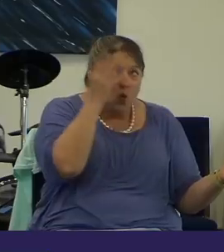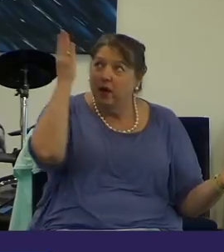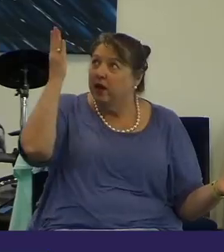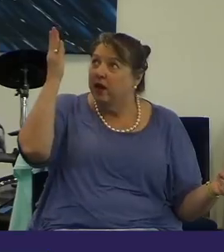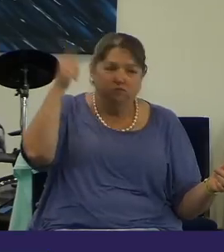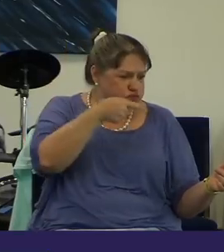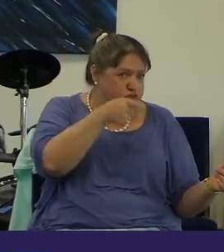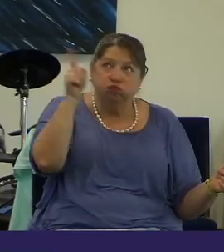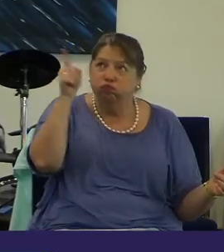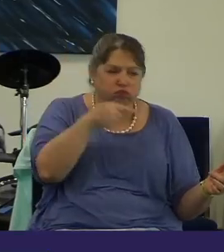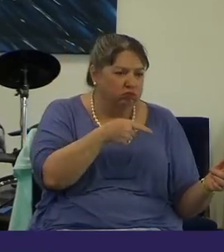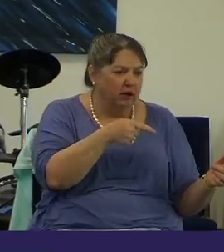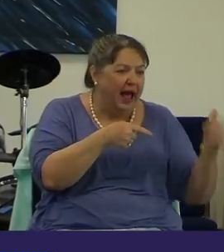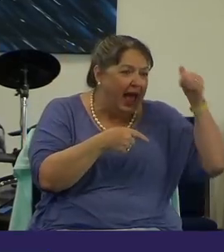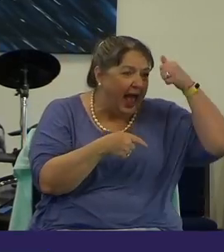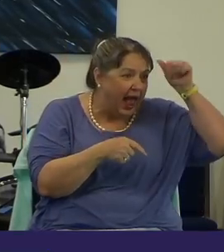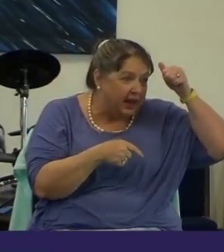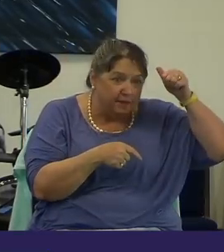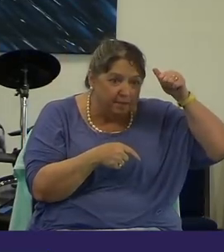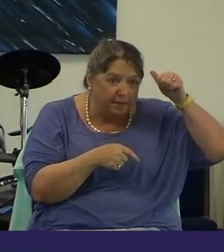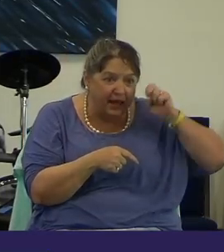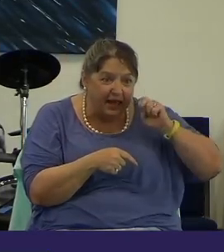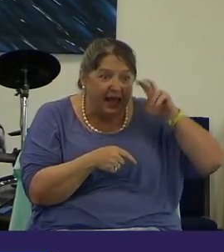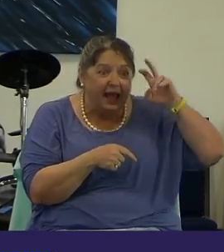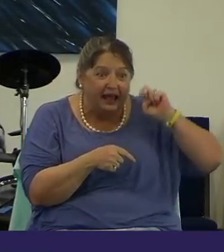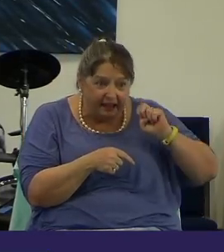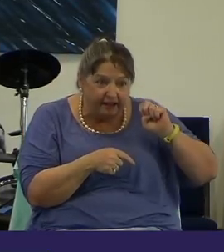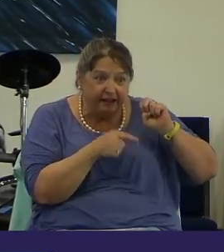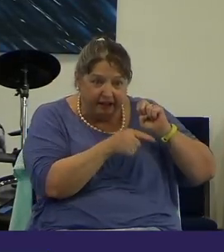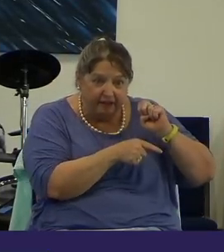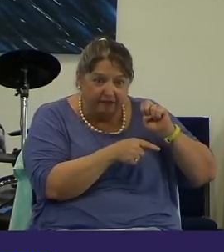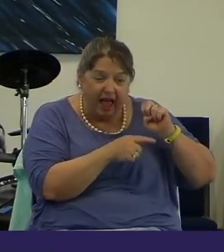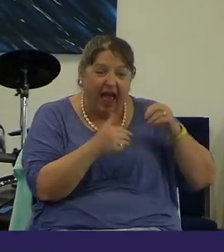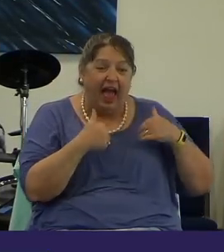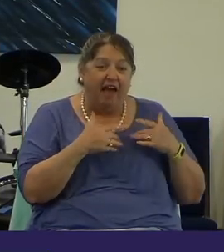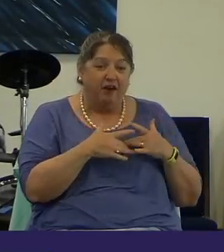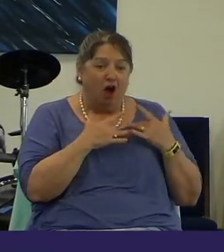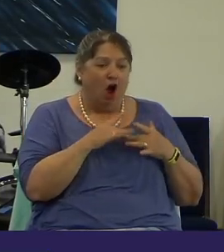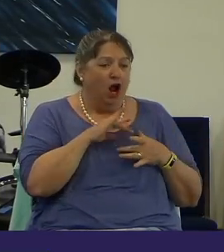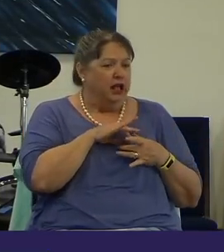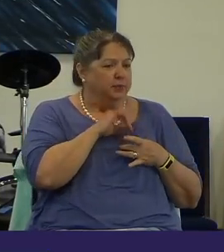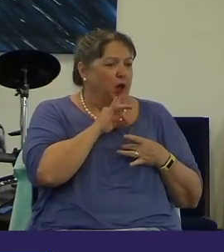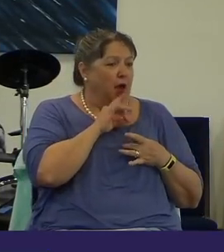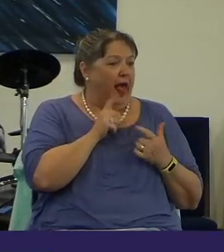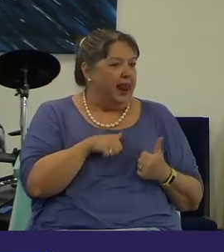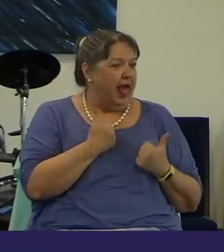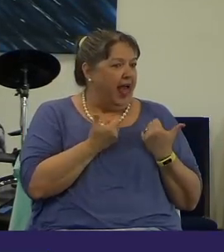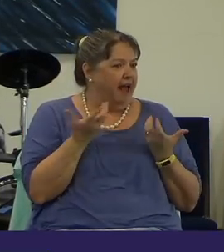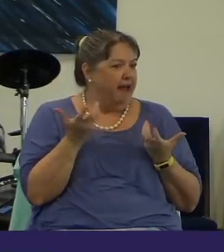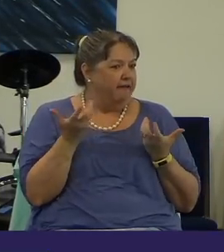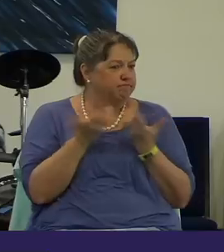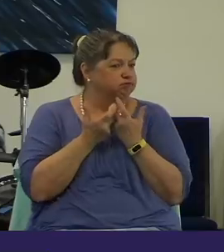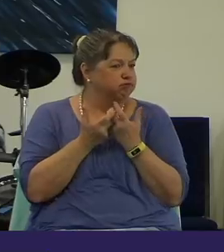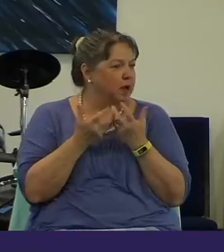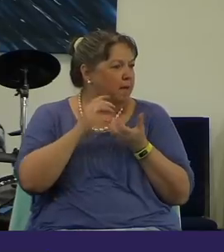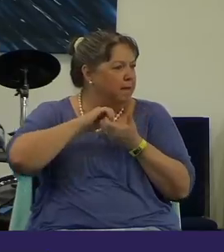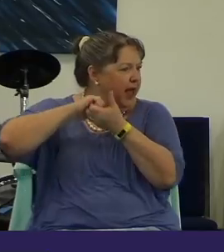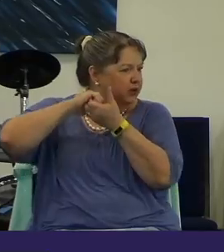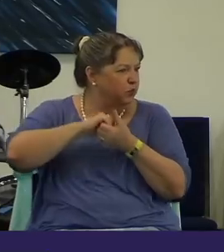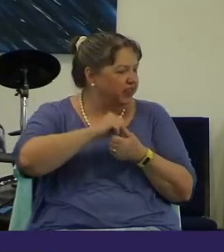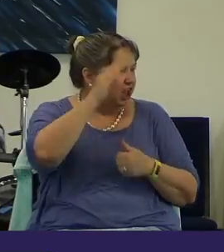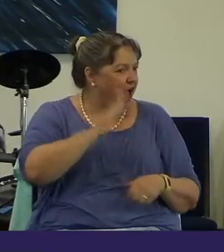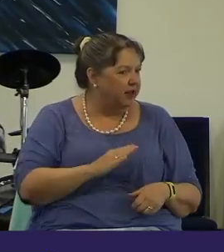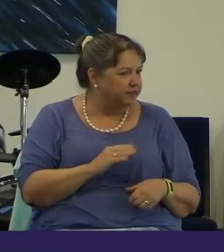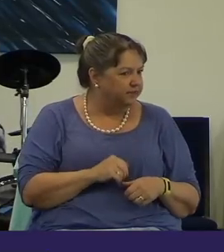Eve at this time are physically and spiritually alive, and they're well. And Satan, the devil, whom in